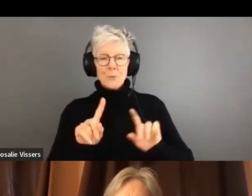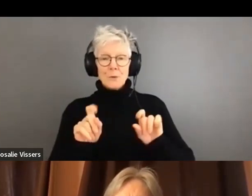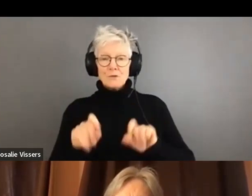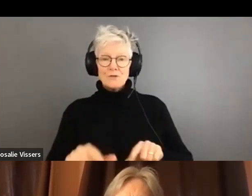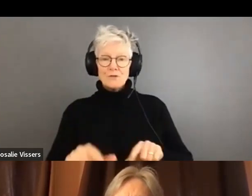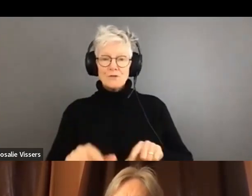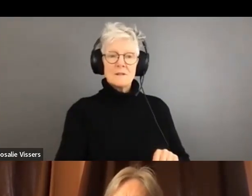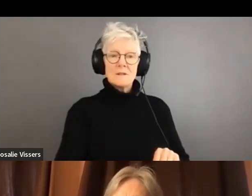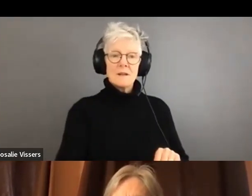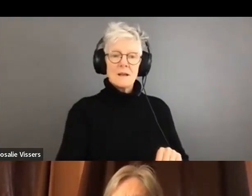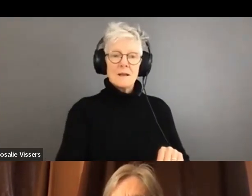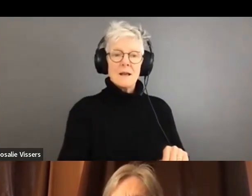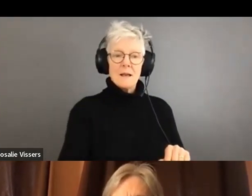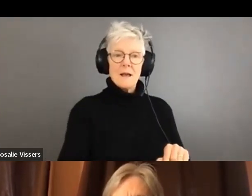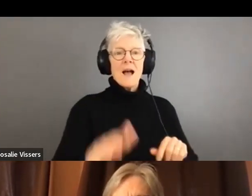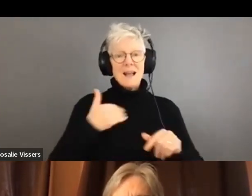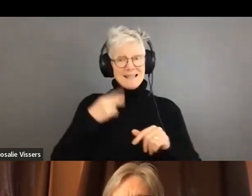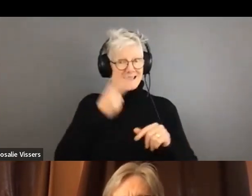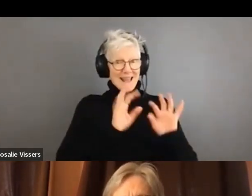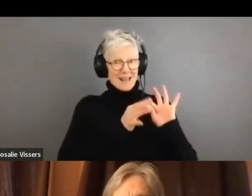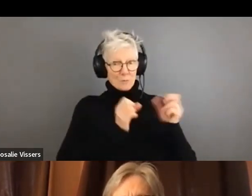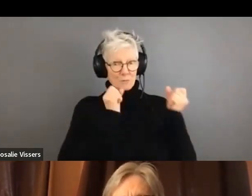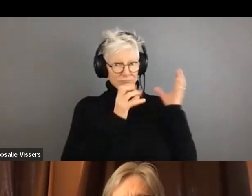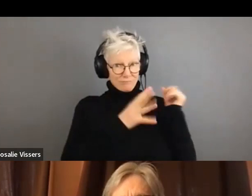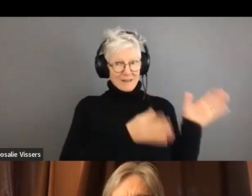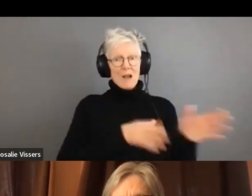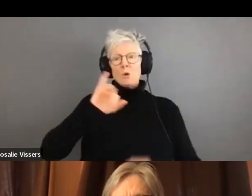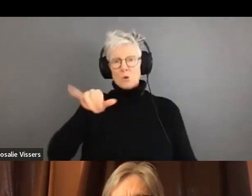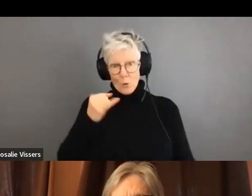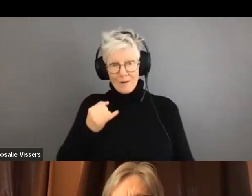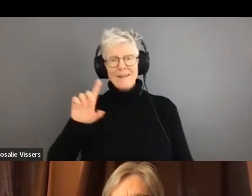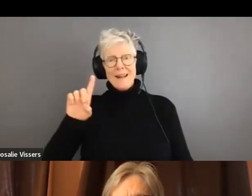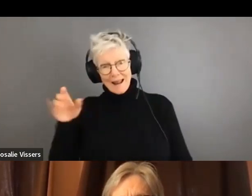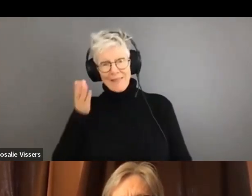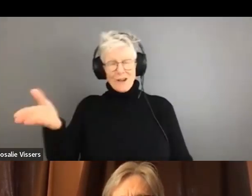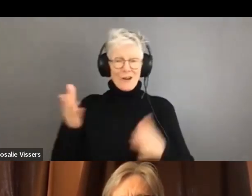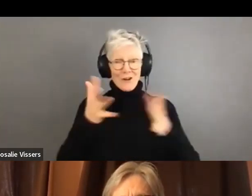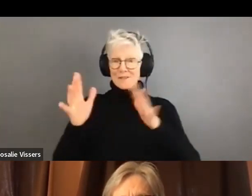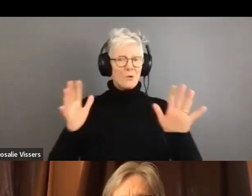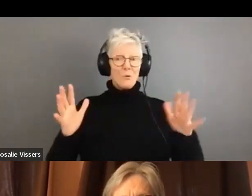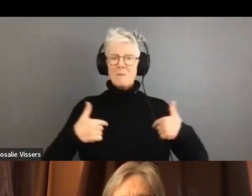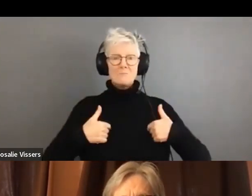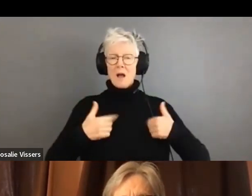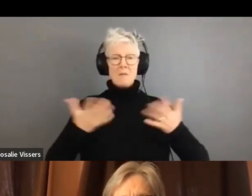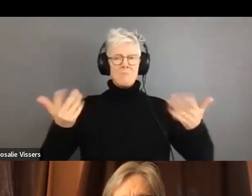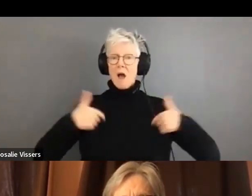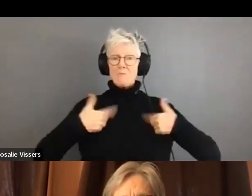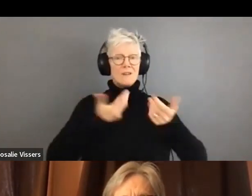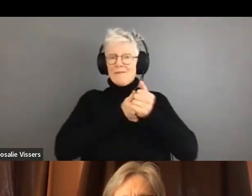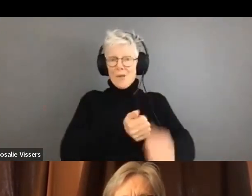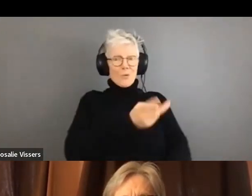always in good hands with our ASL and Jordan, Diana. So you just lead me. You're